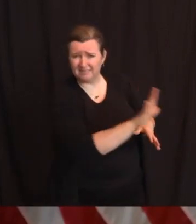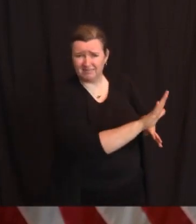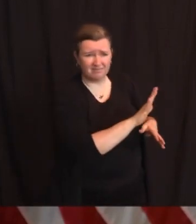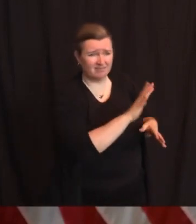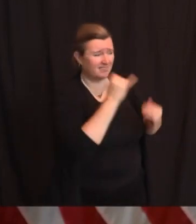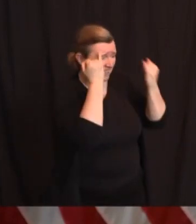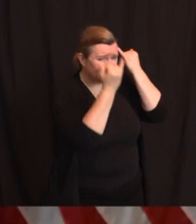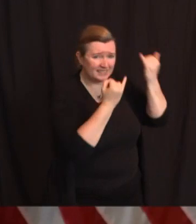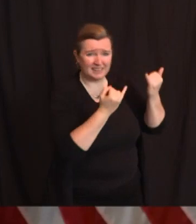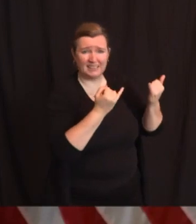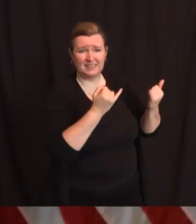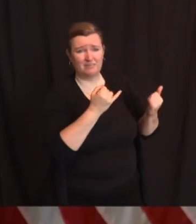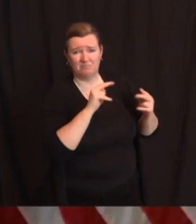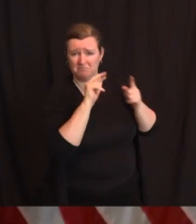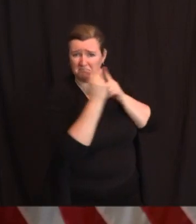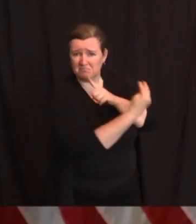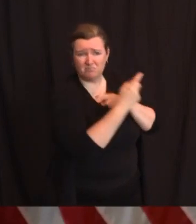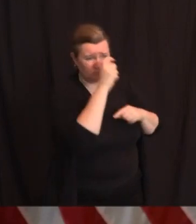is nothing but